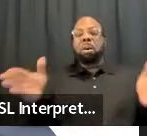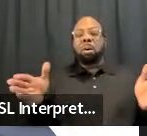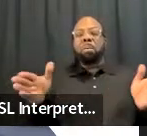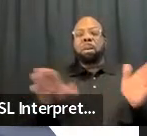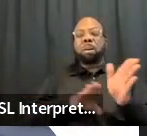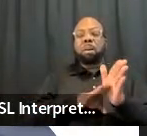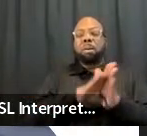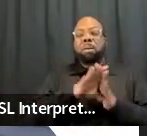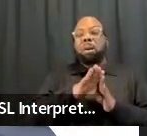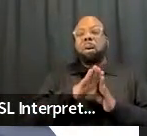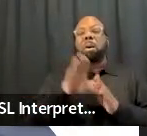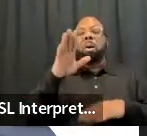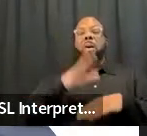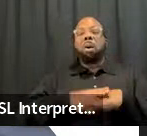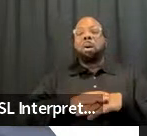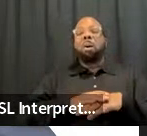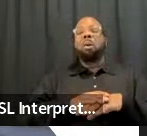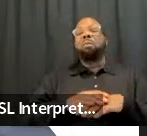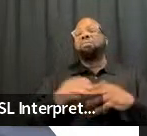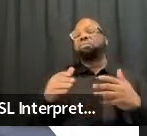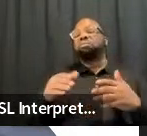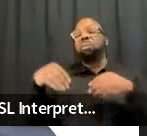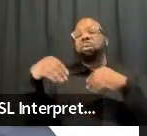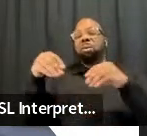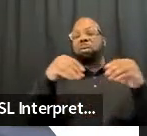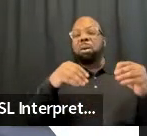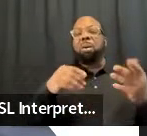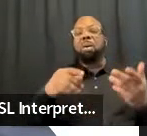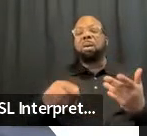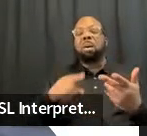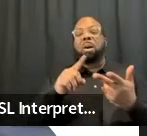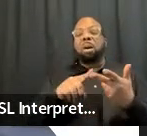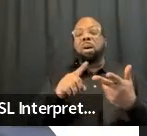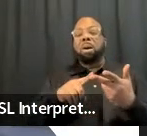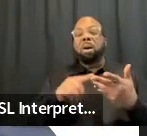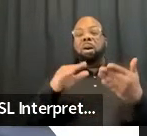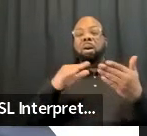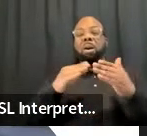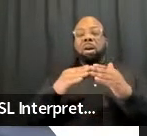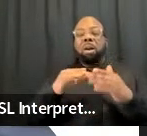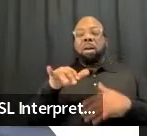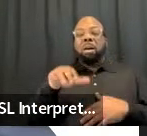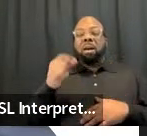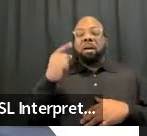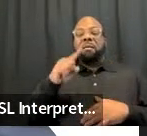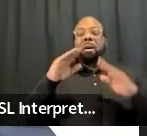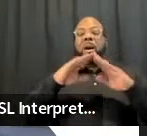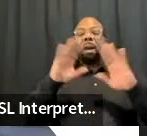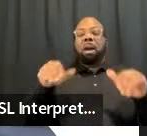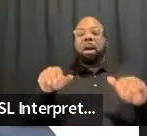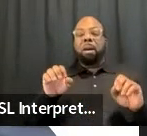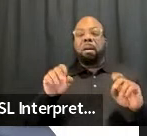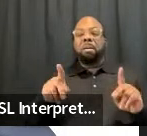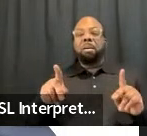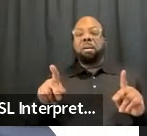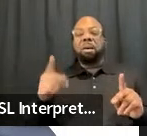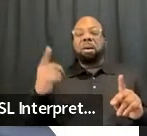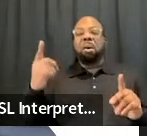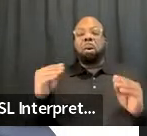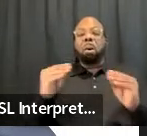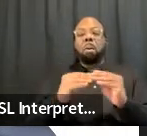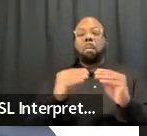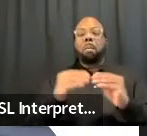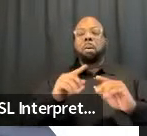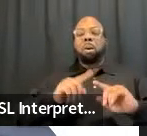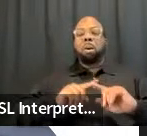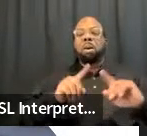even on our commercial corridors. And the third initiative, the City of Yes for Housing Opportunity, seeks to permit more and different types